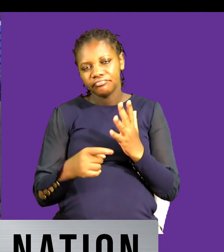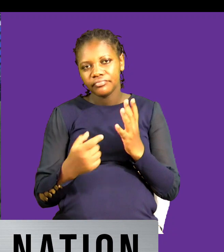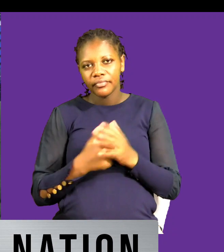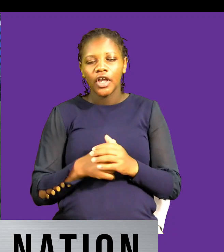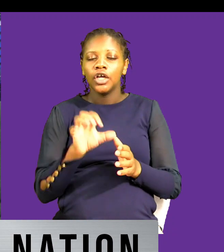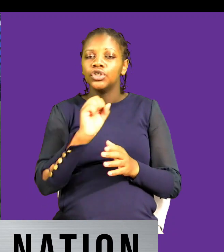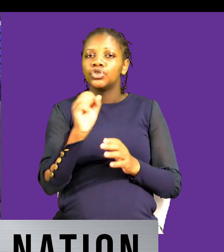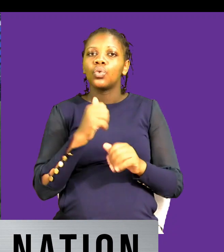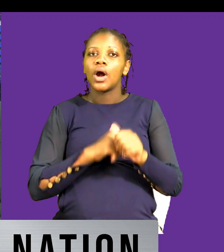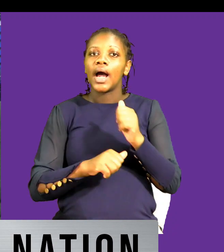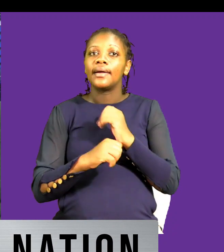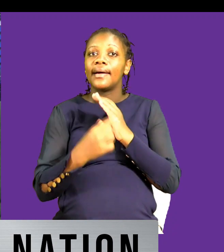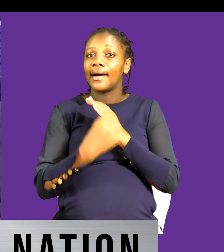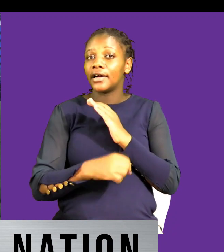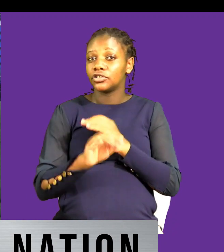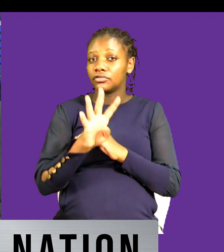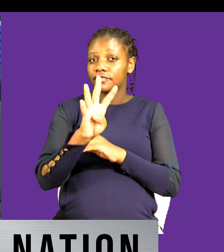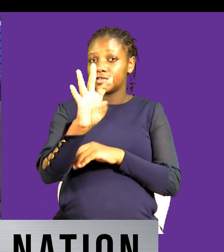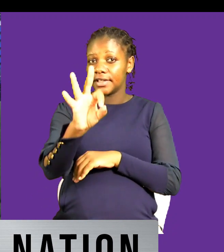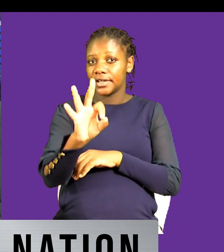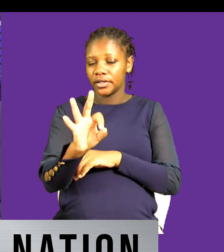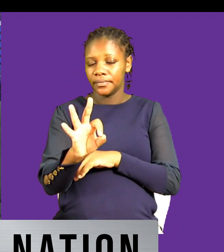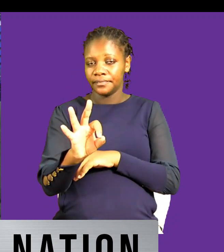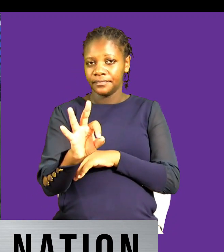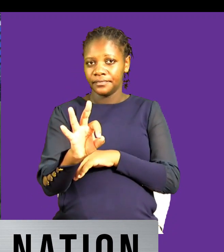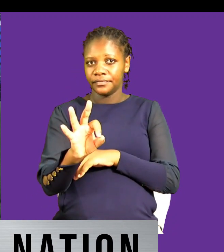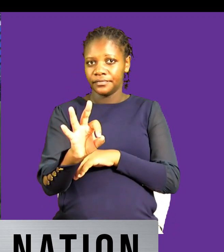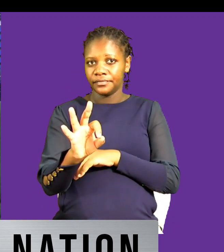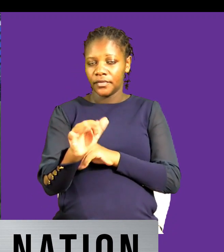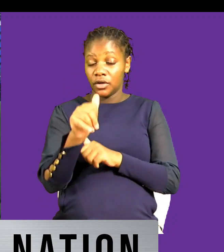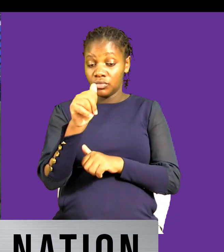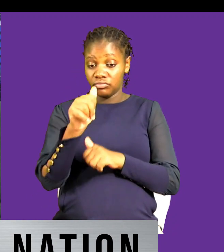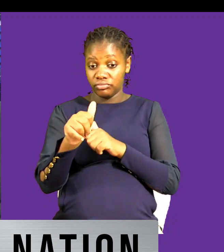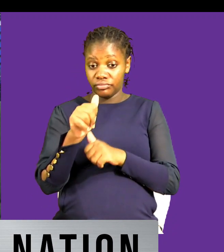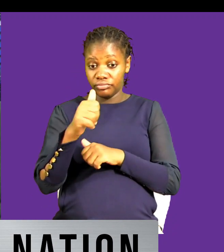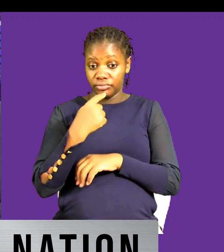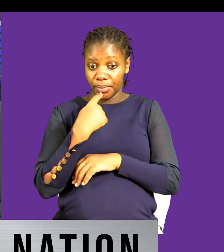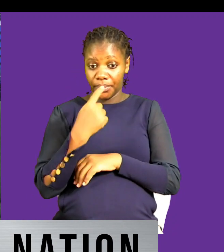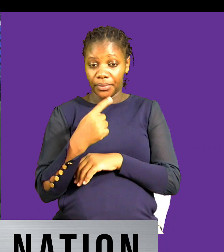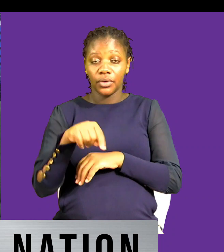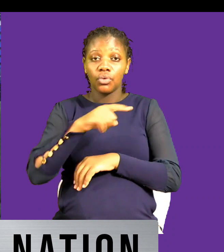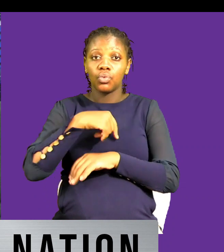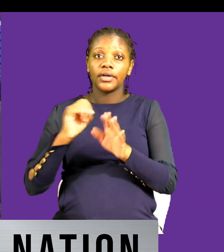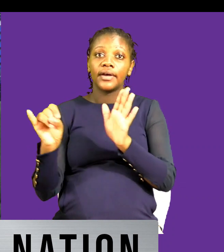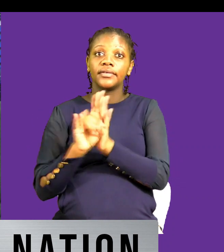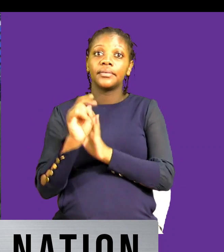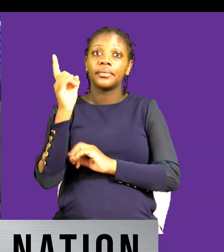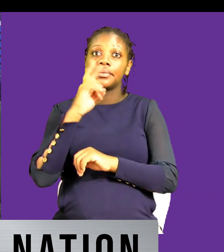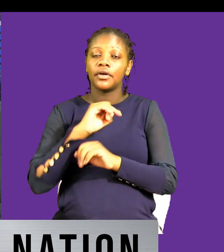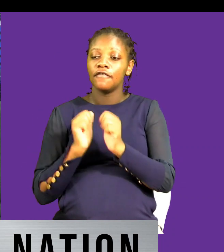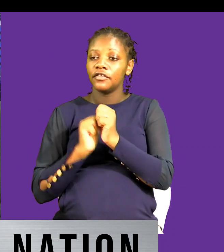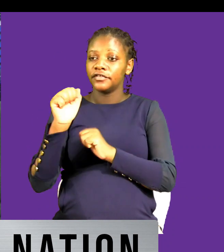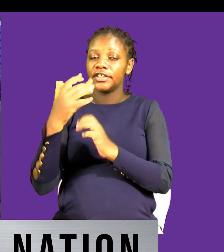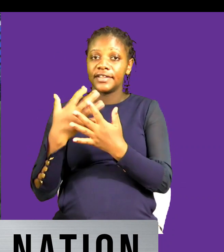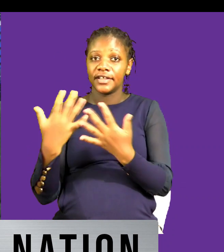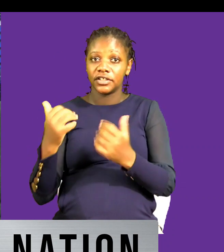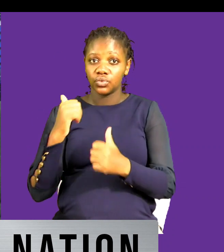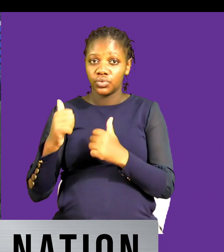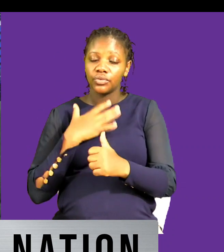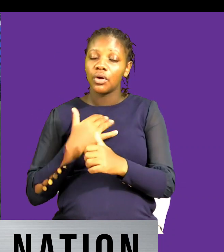under Article 43, which we have now taken and said that we have identified 15 items that we are going